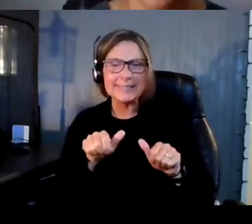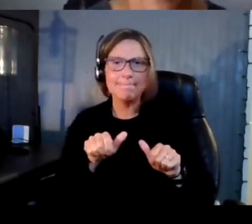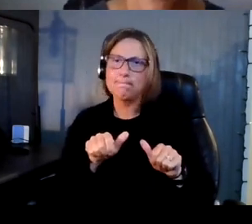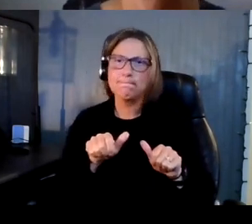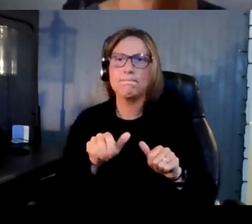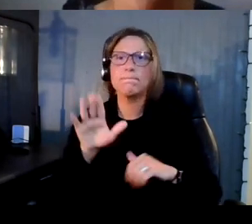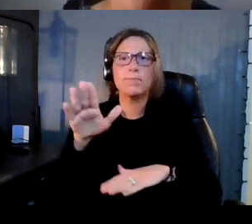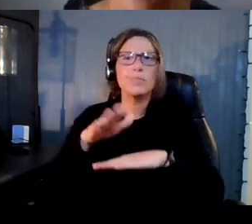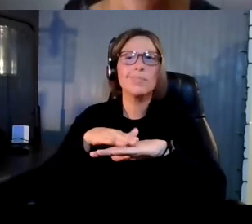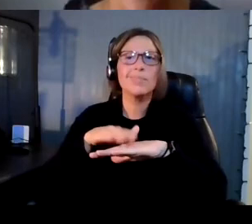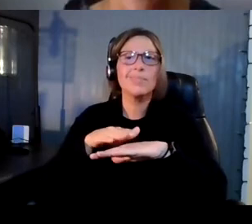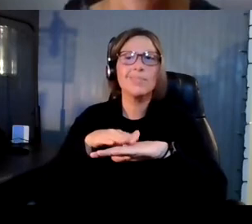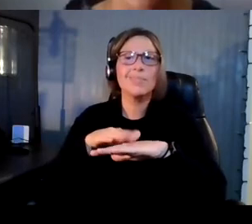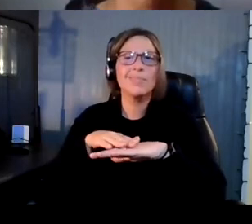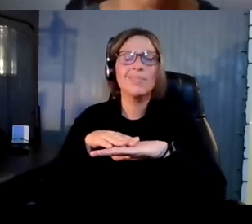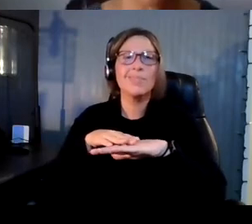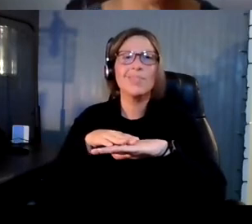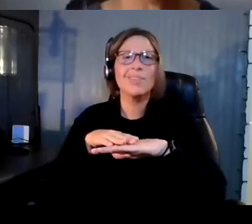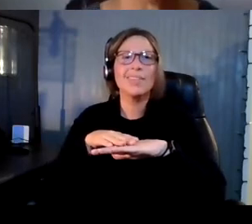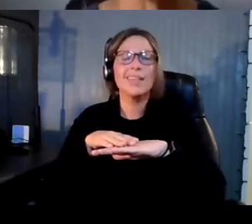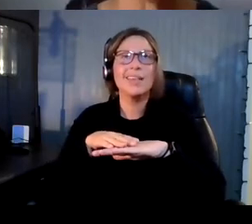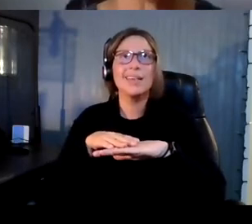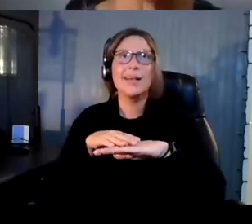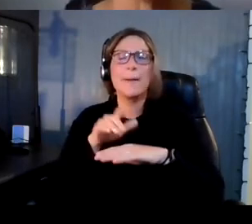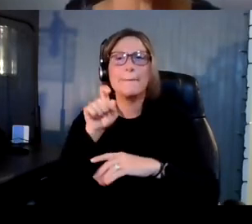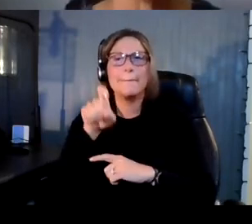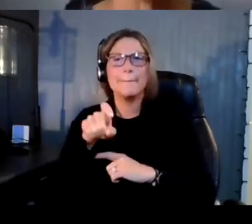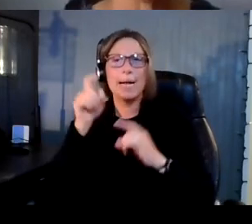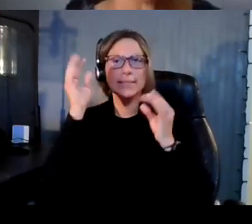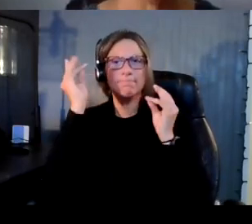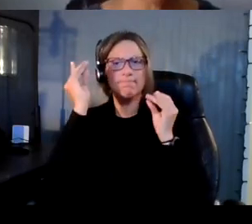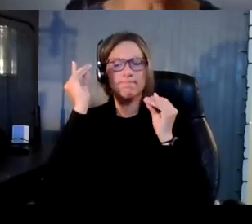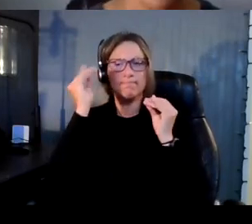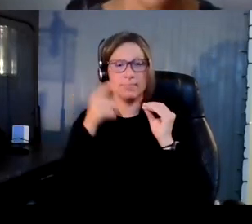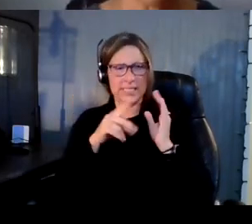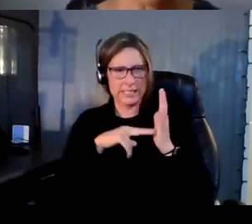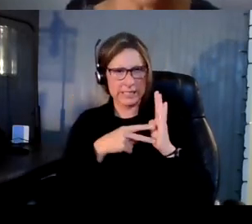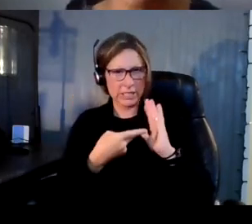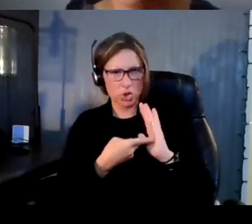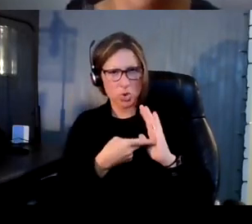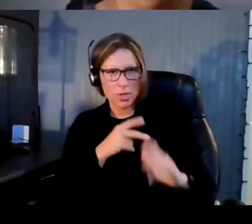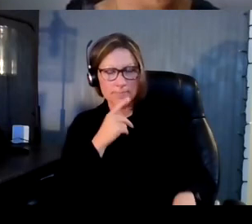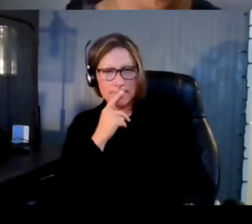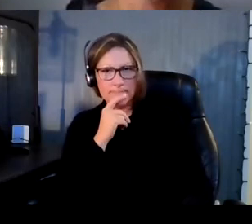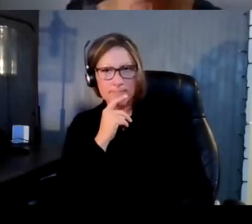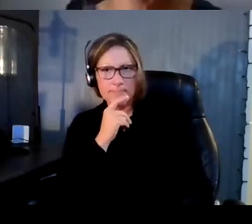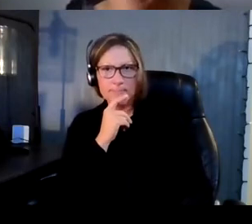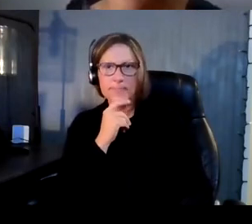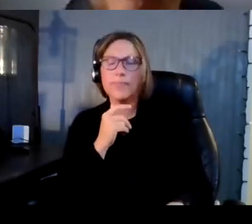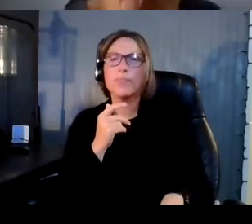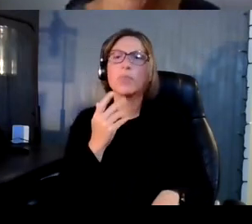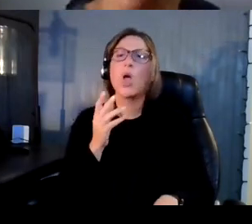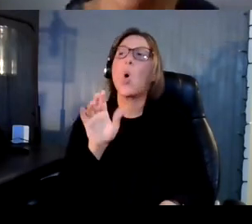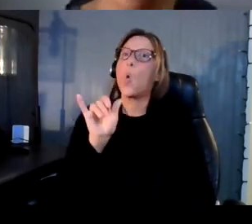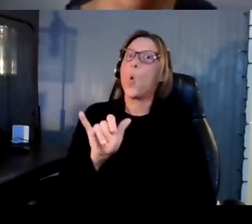to err on the side of thinking it's intentional. Try, you know, oh, I